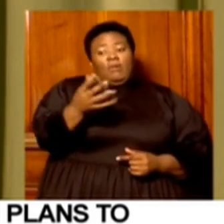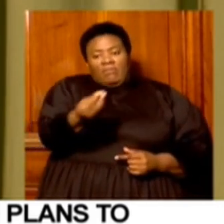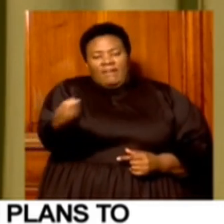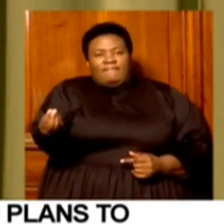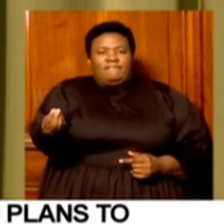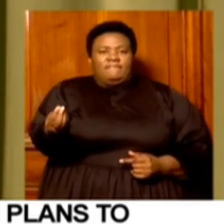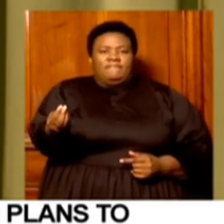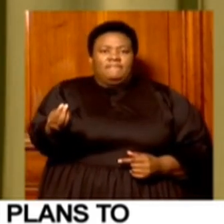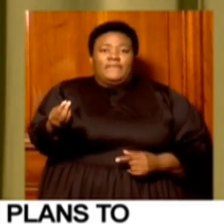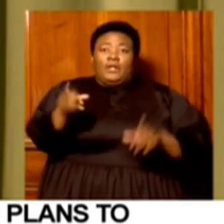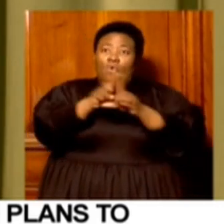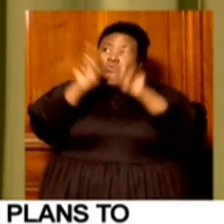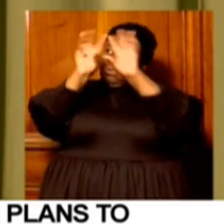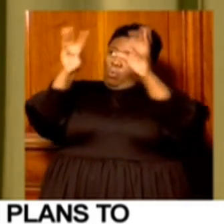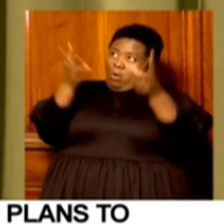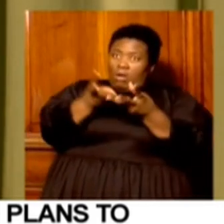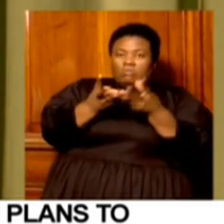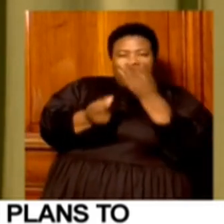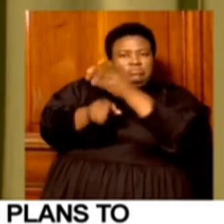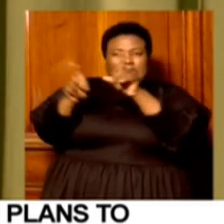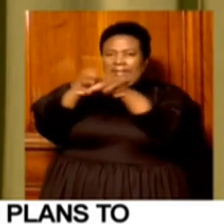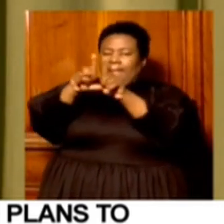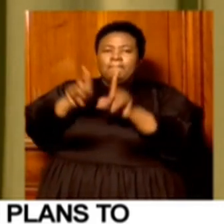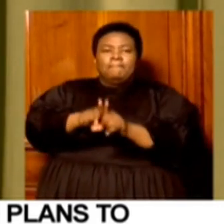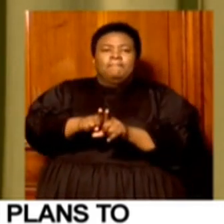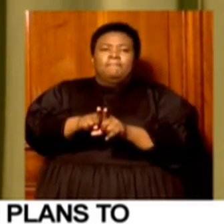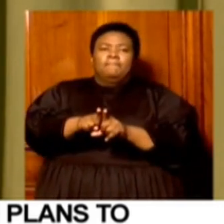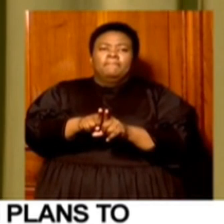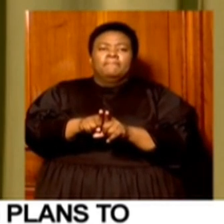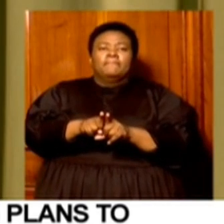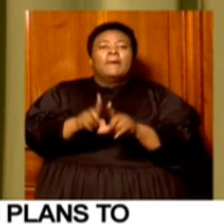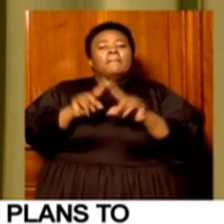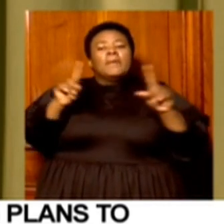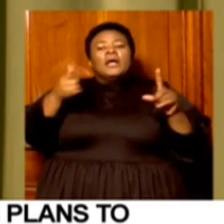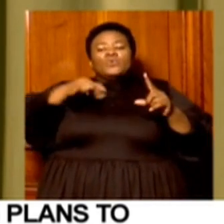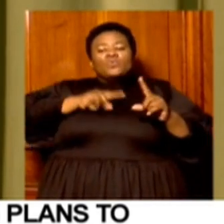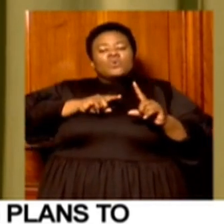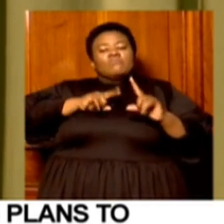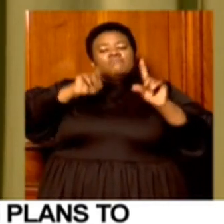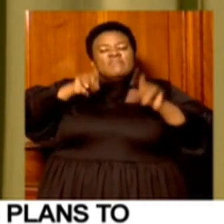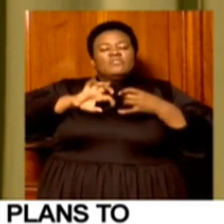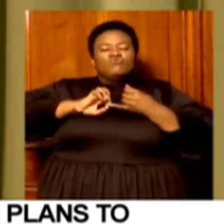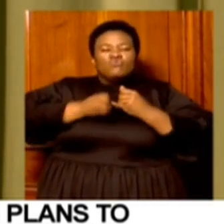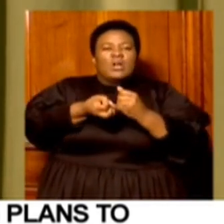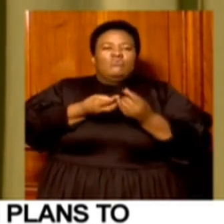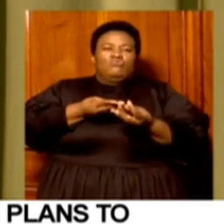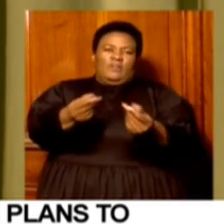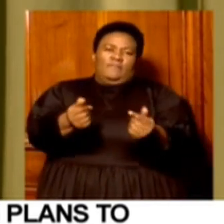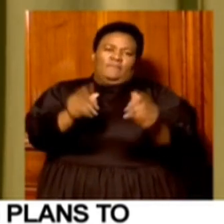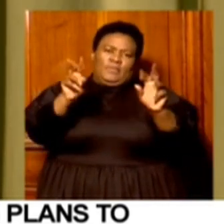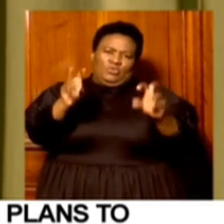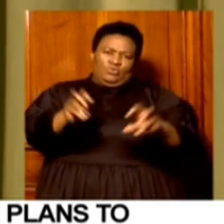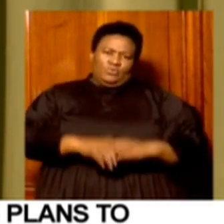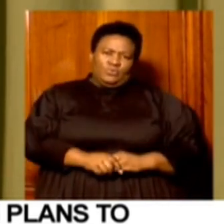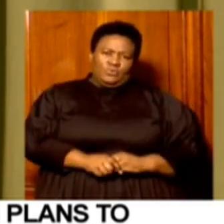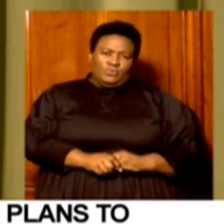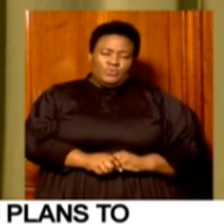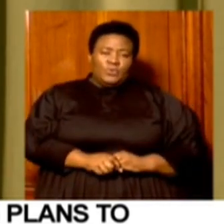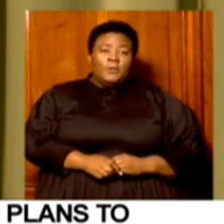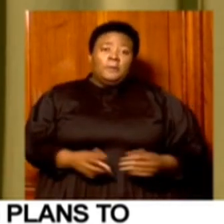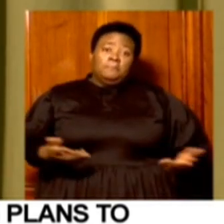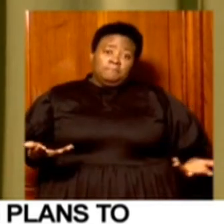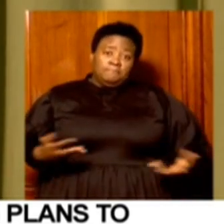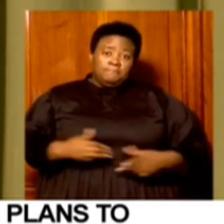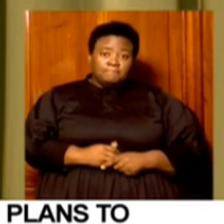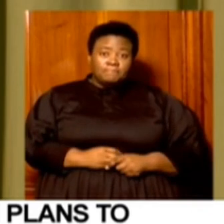world over. We've got no choice but to respond to this. Now, the reality of the matter is